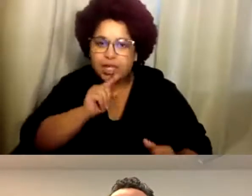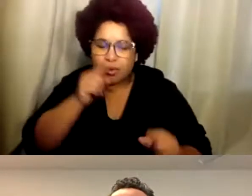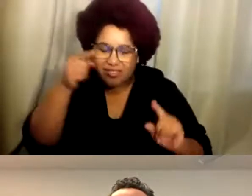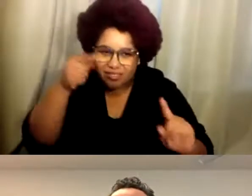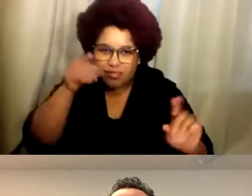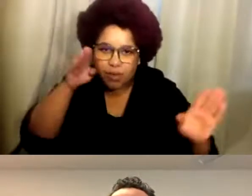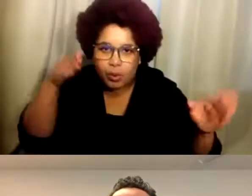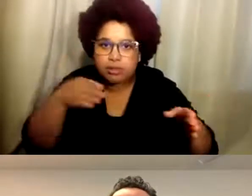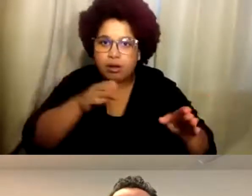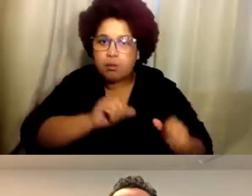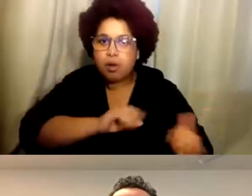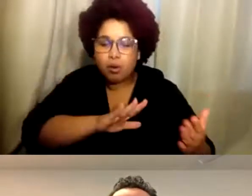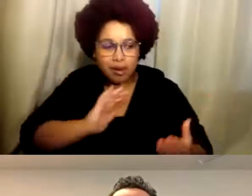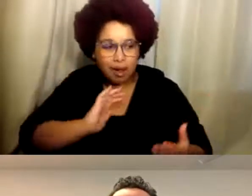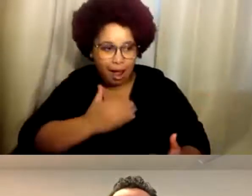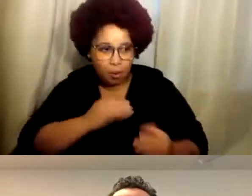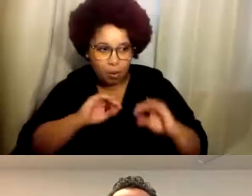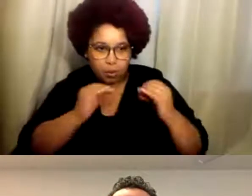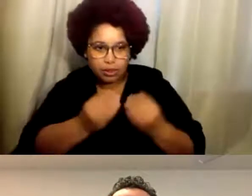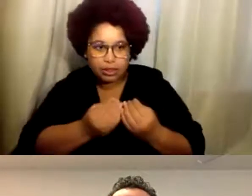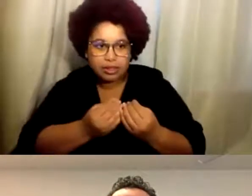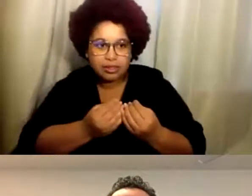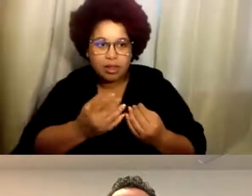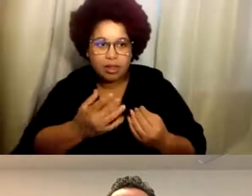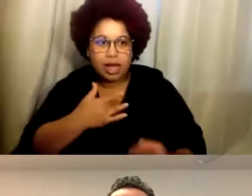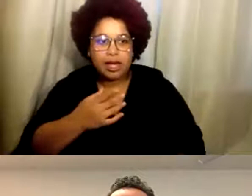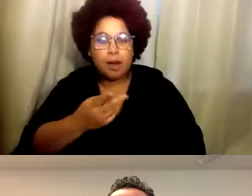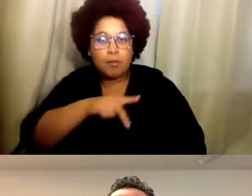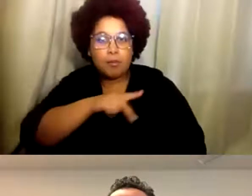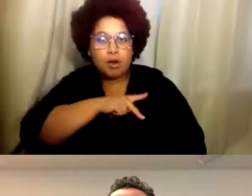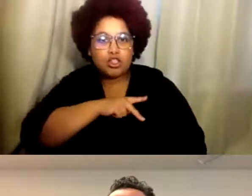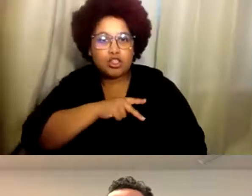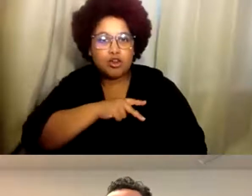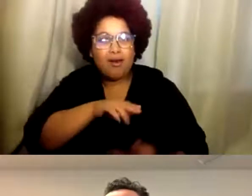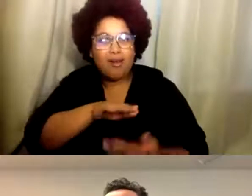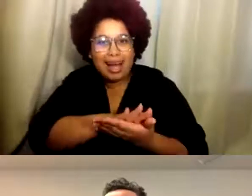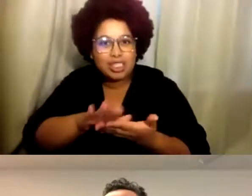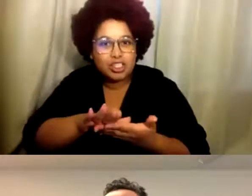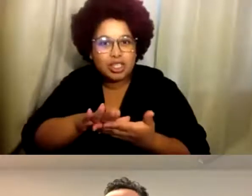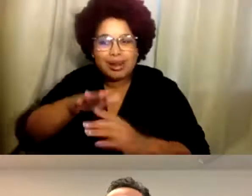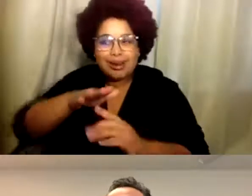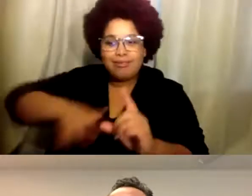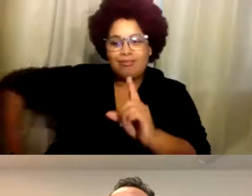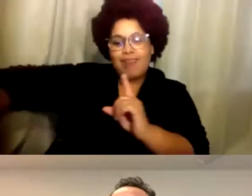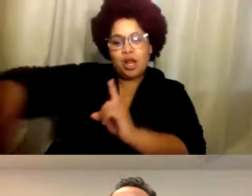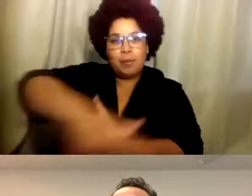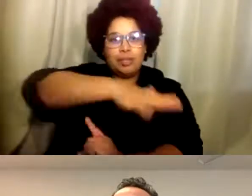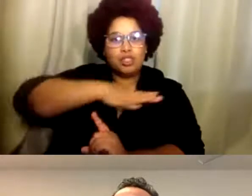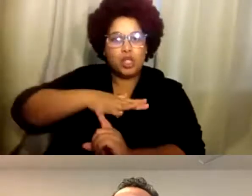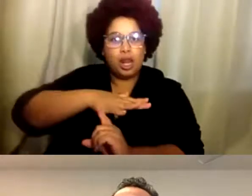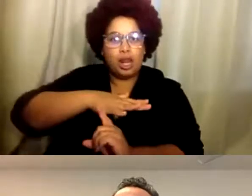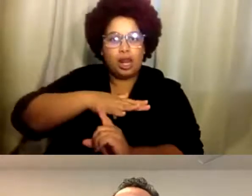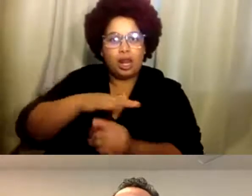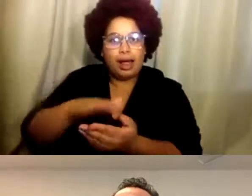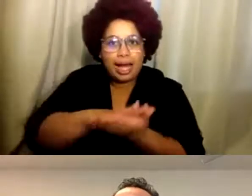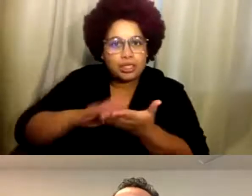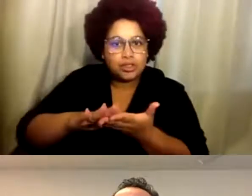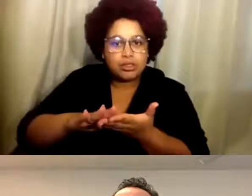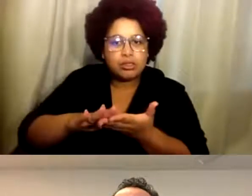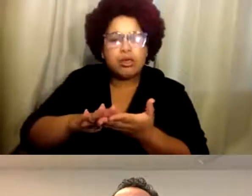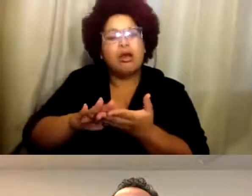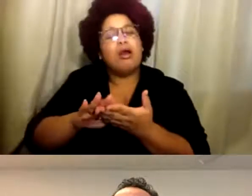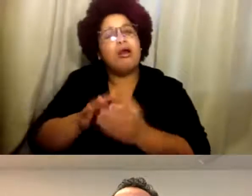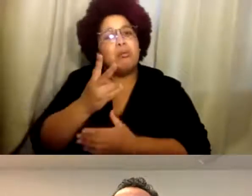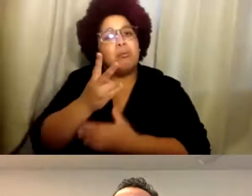our organization defined as personal hygiene and environmental hygiene. And both of those were connected to